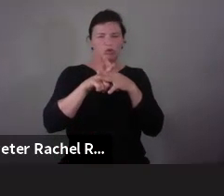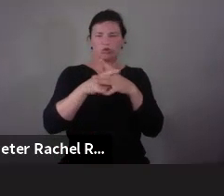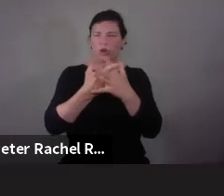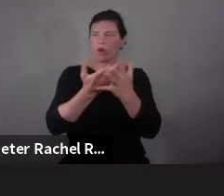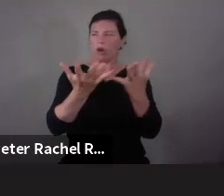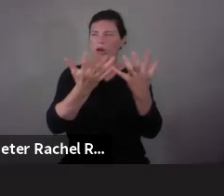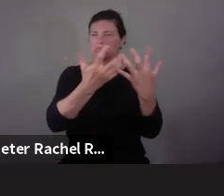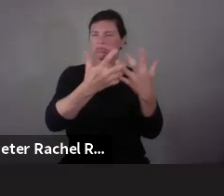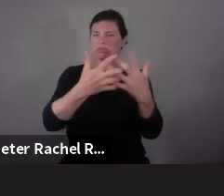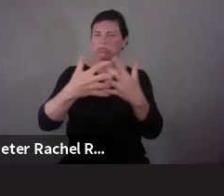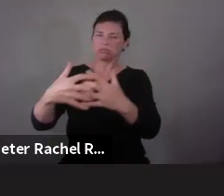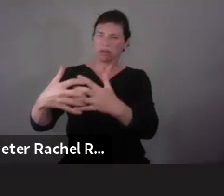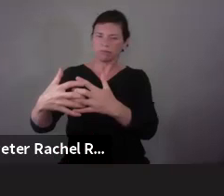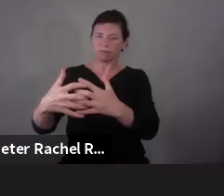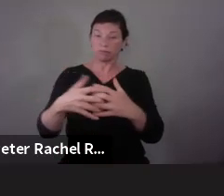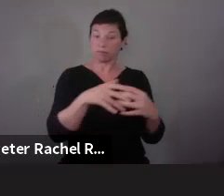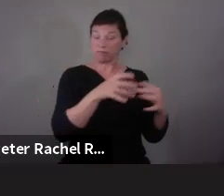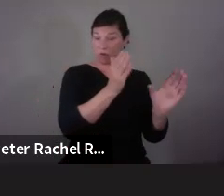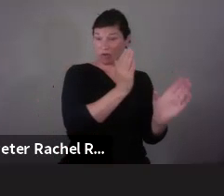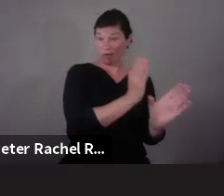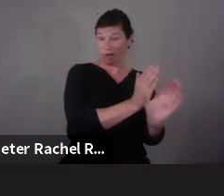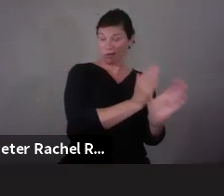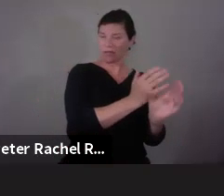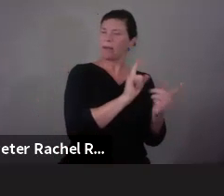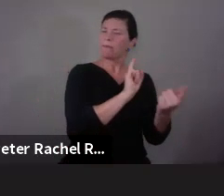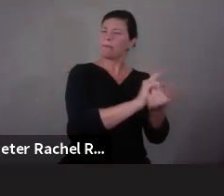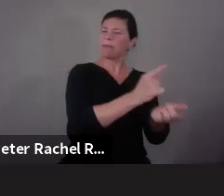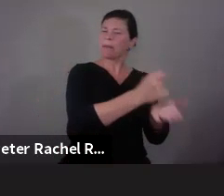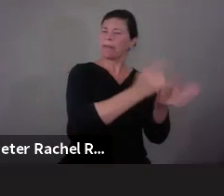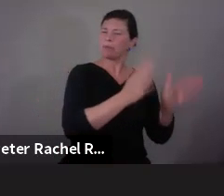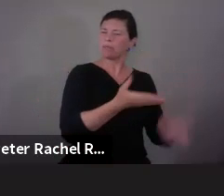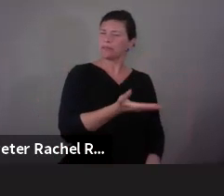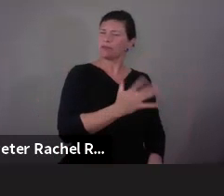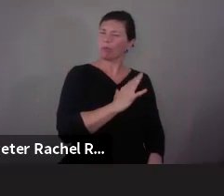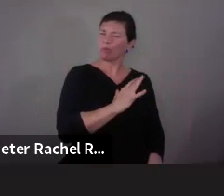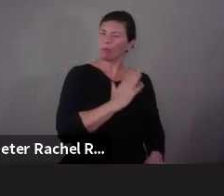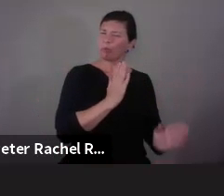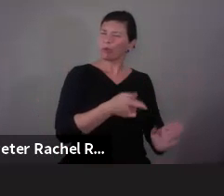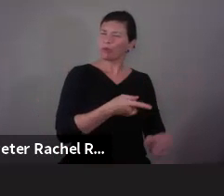met cool people in psychology, like my therapist.